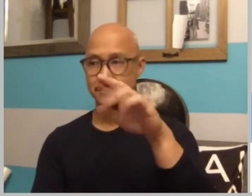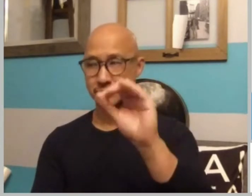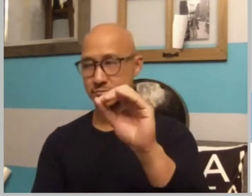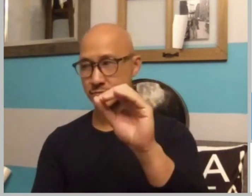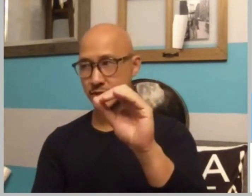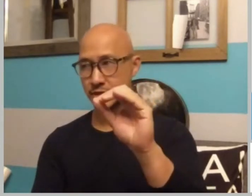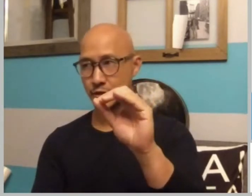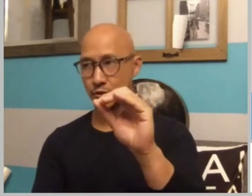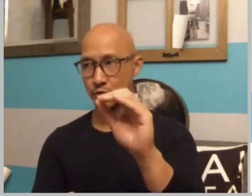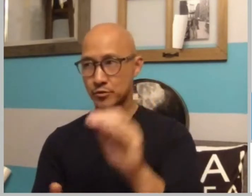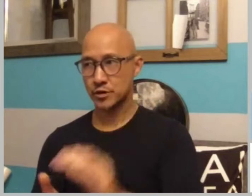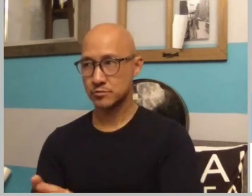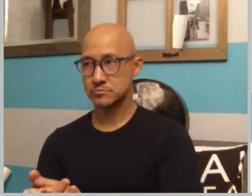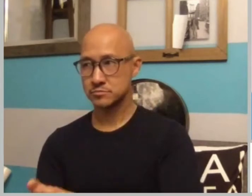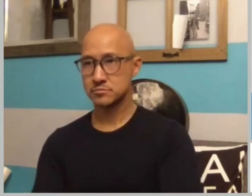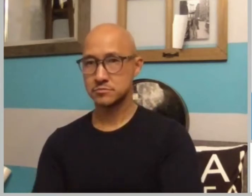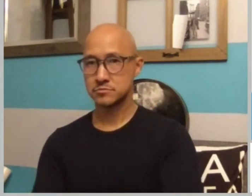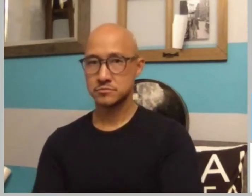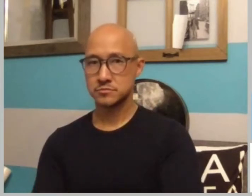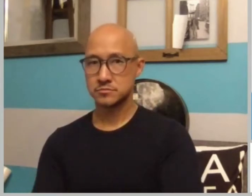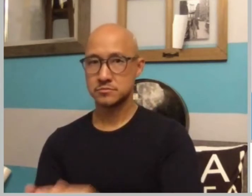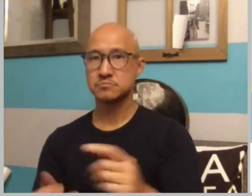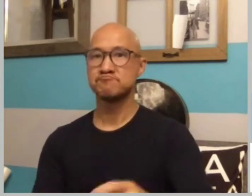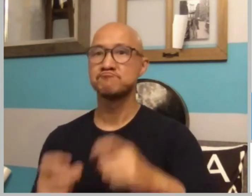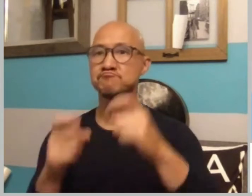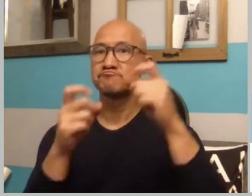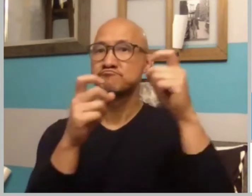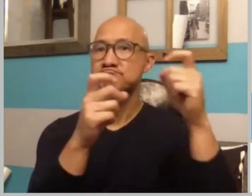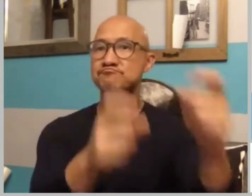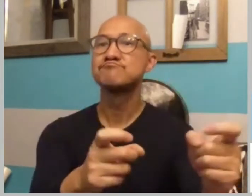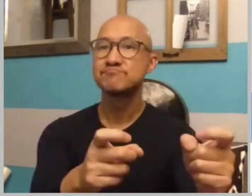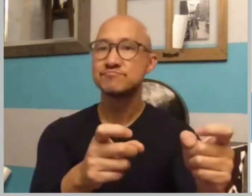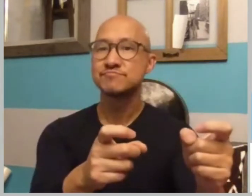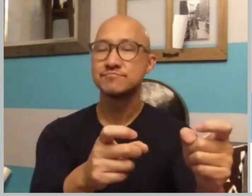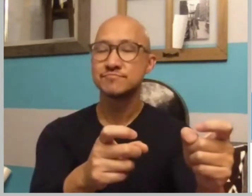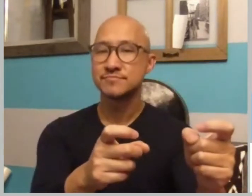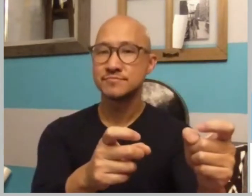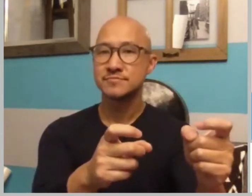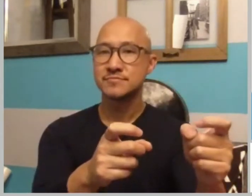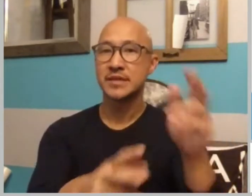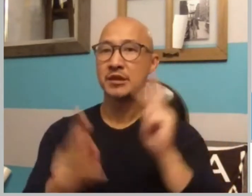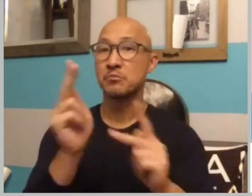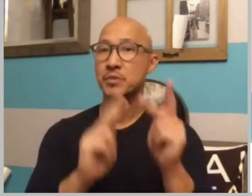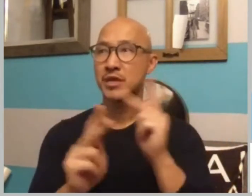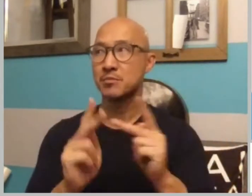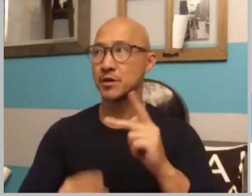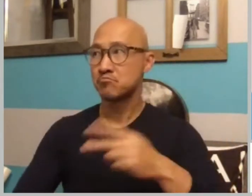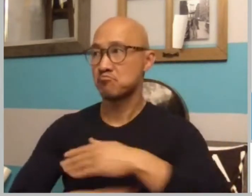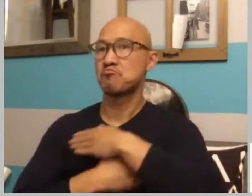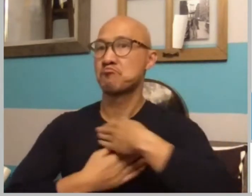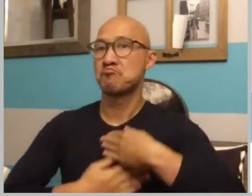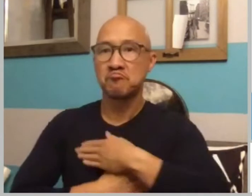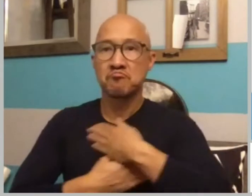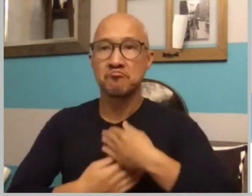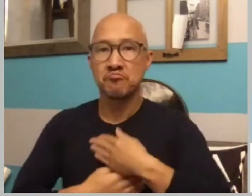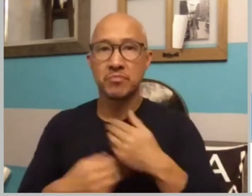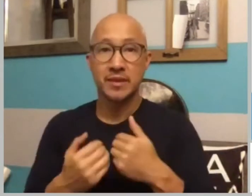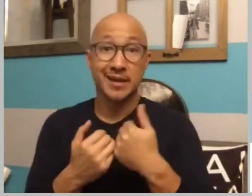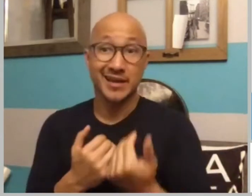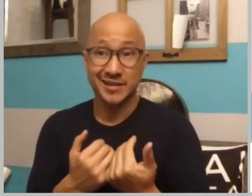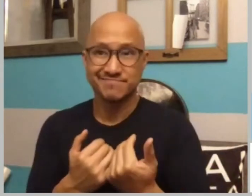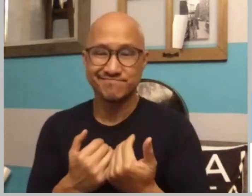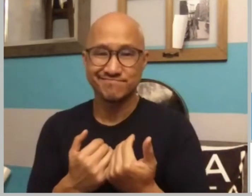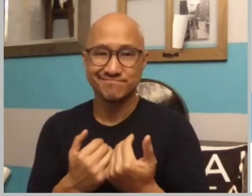that, he would have Christians be burned publicly in stadiums, and he would